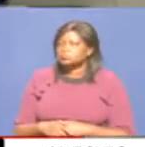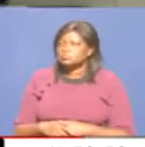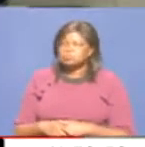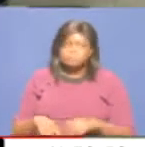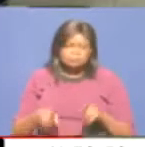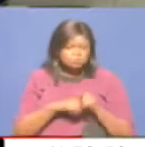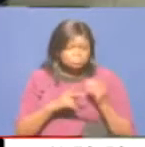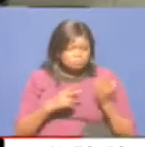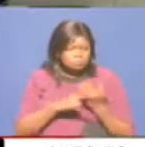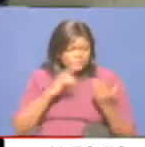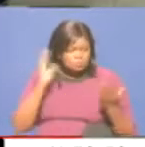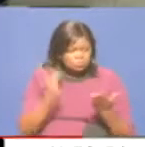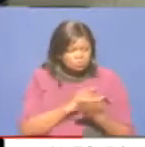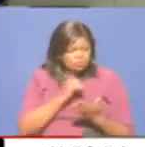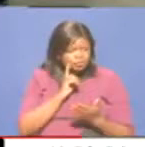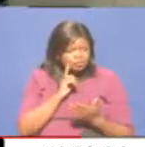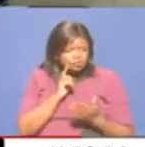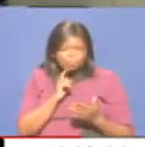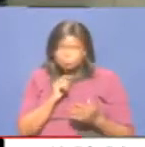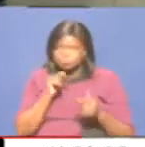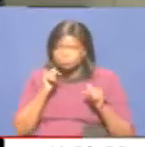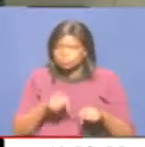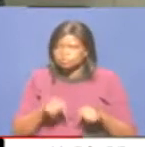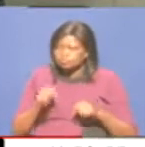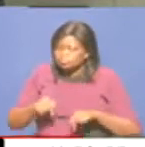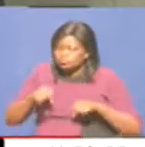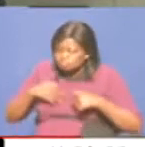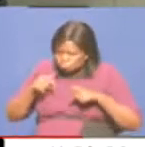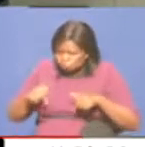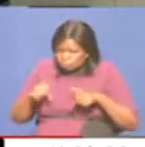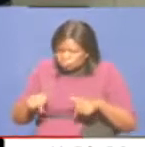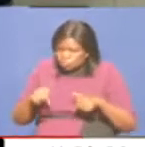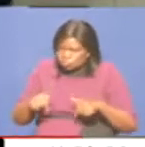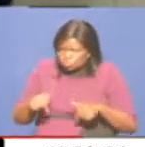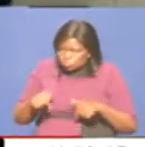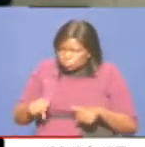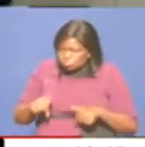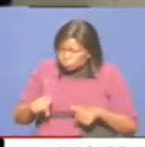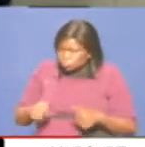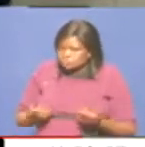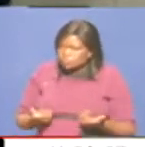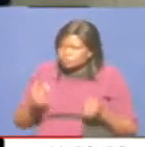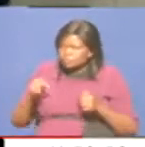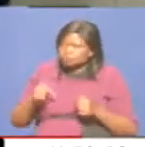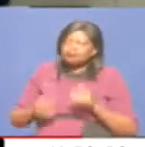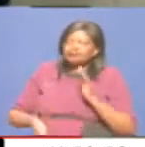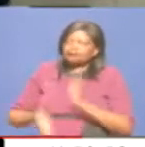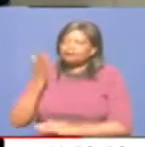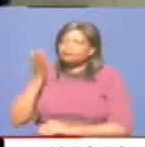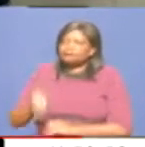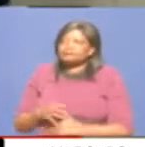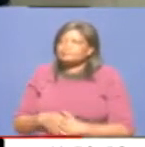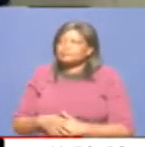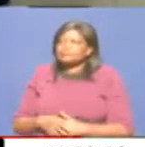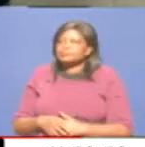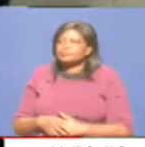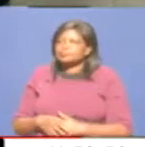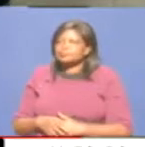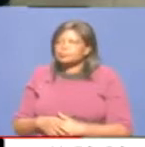lifted tomorrow? As a one today, they should lift that curfew. Okay, fine. The curfew should be lifted immediately. Fred, we'll yeah. that, and then I'll give